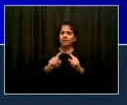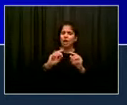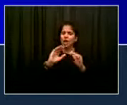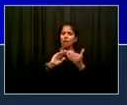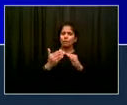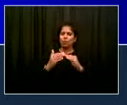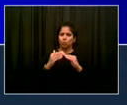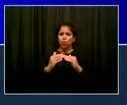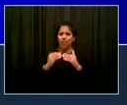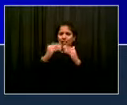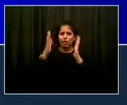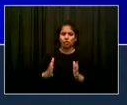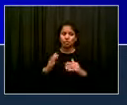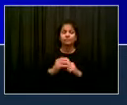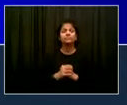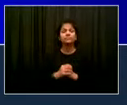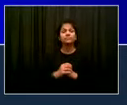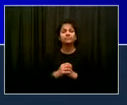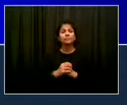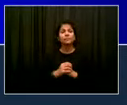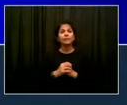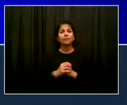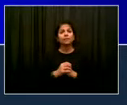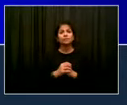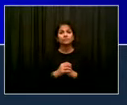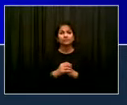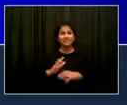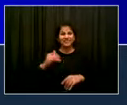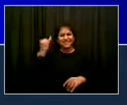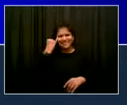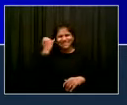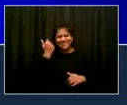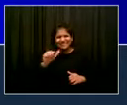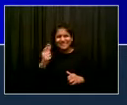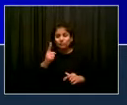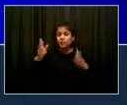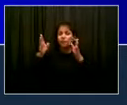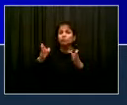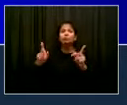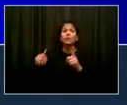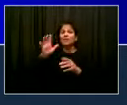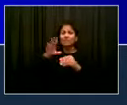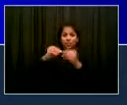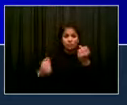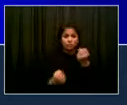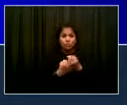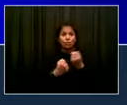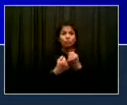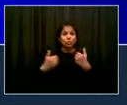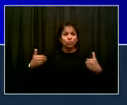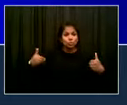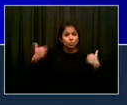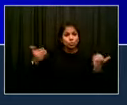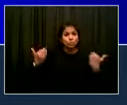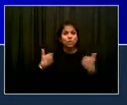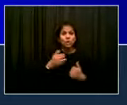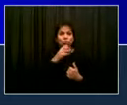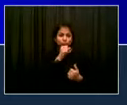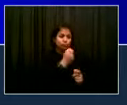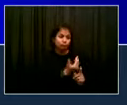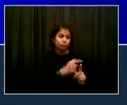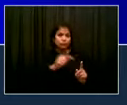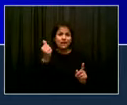in whatever way help support our young people. There's a lot of reasons this came together in Brooklyn, but it's an important story